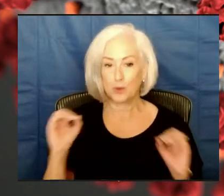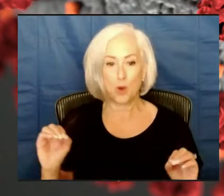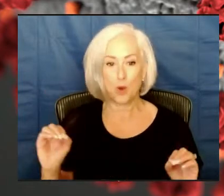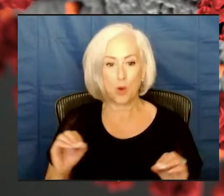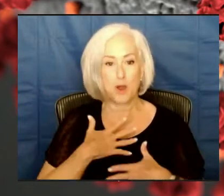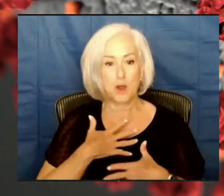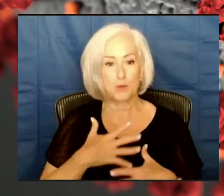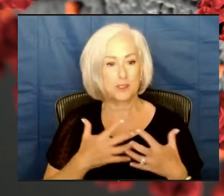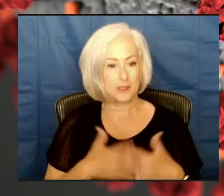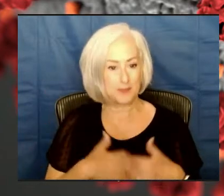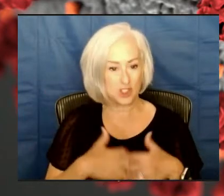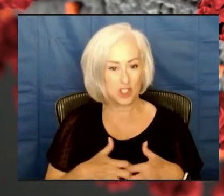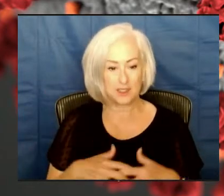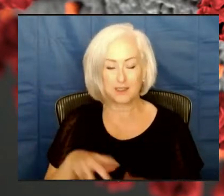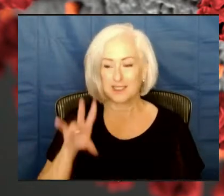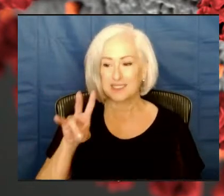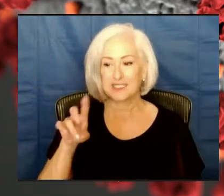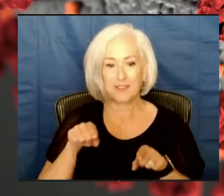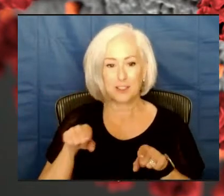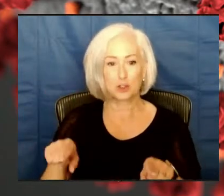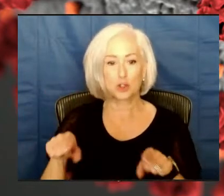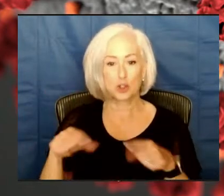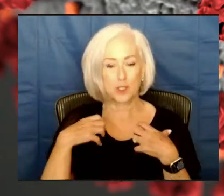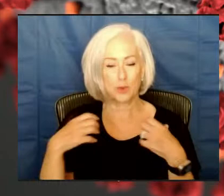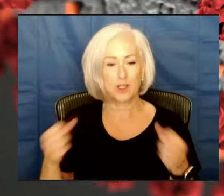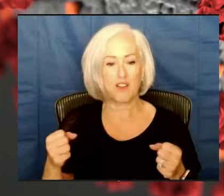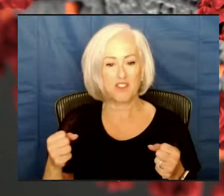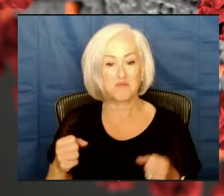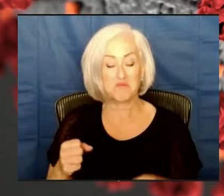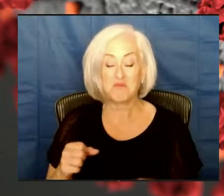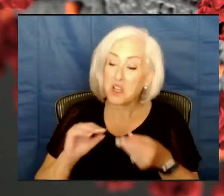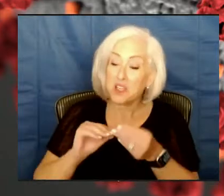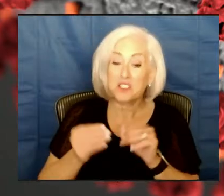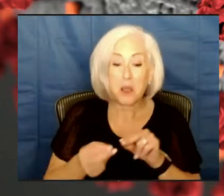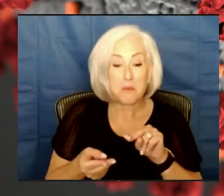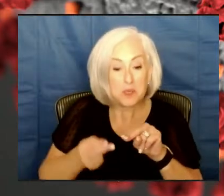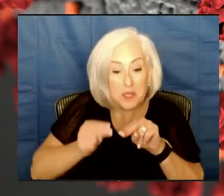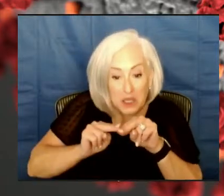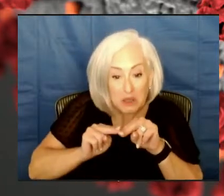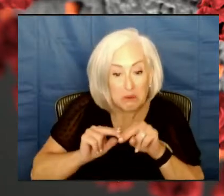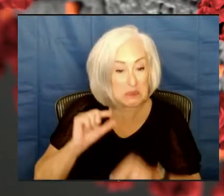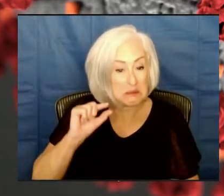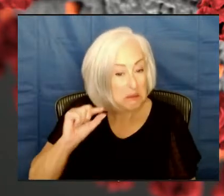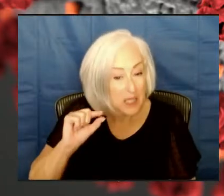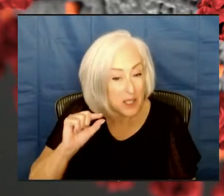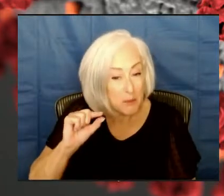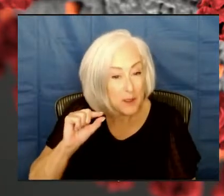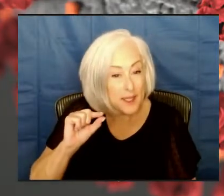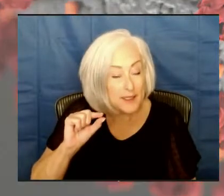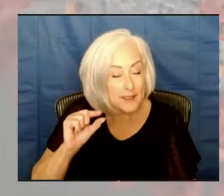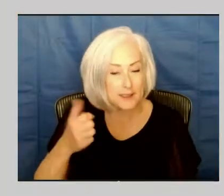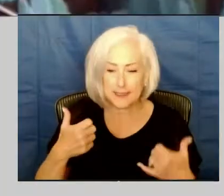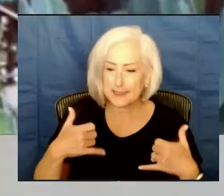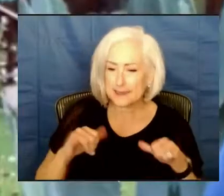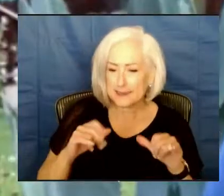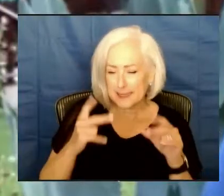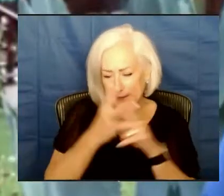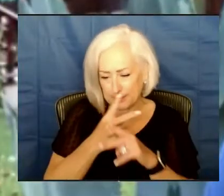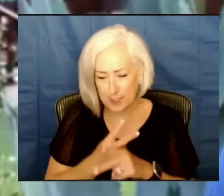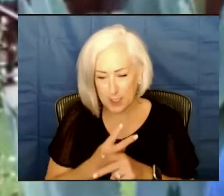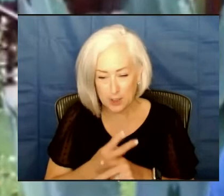recovery period. So the numbers have gone up a little bit, just trying to figure out, are these